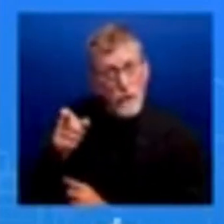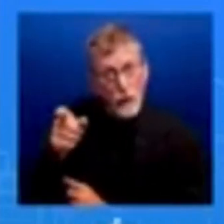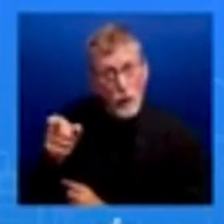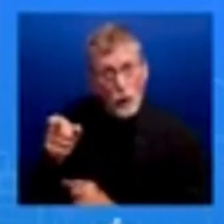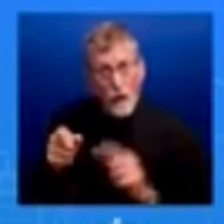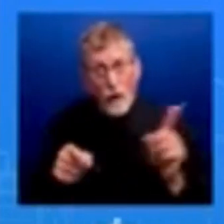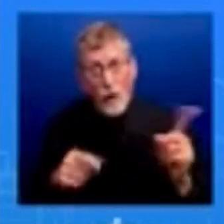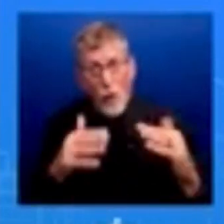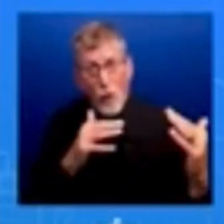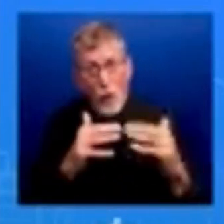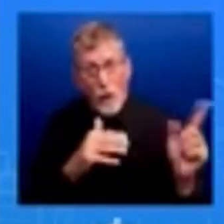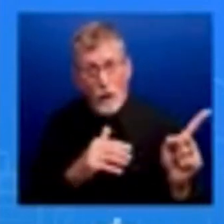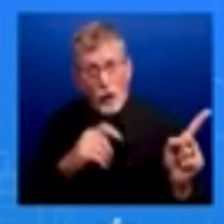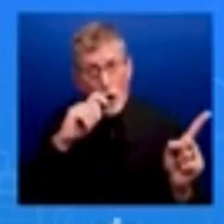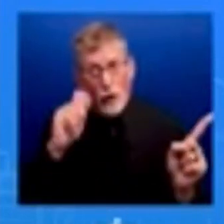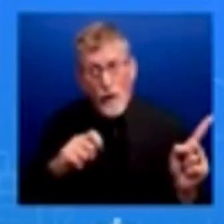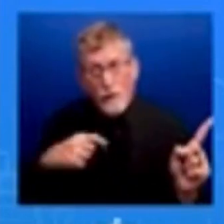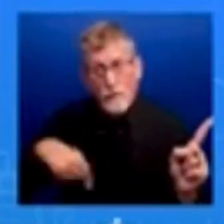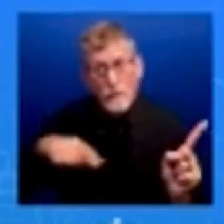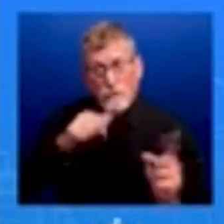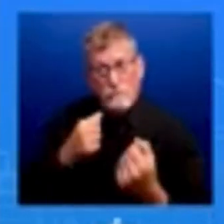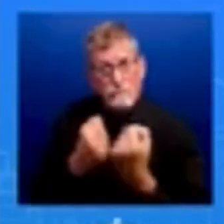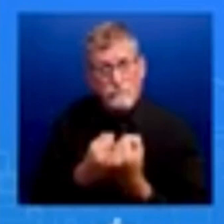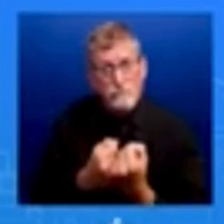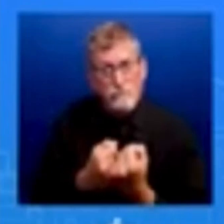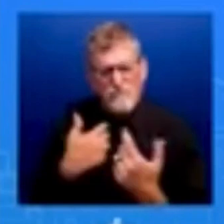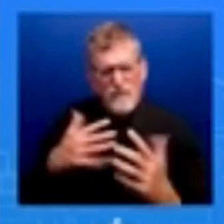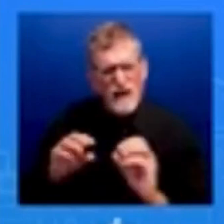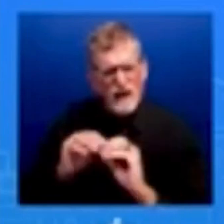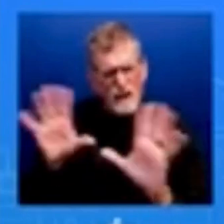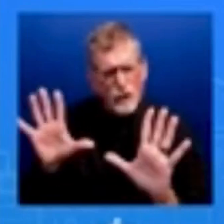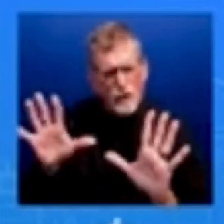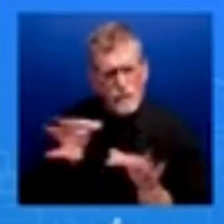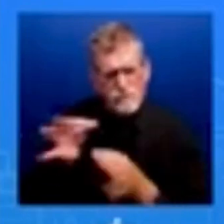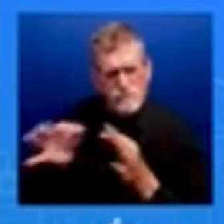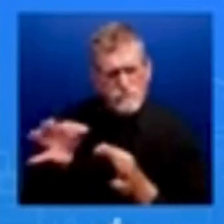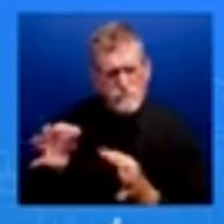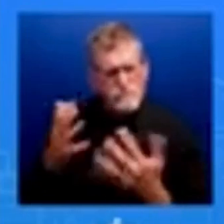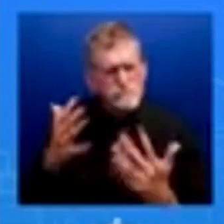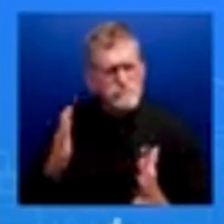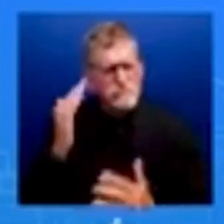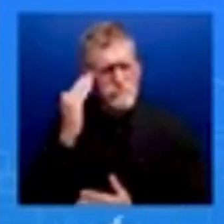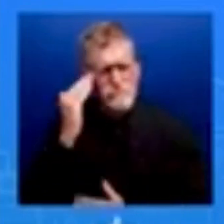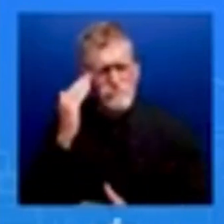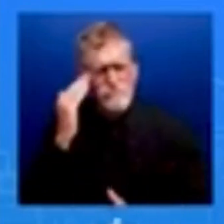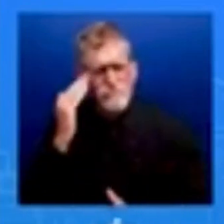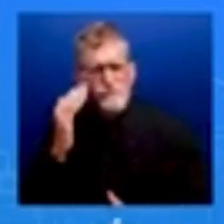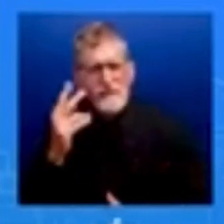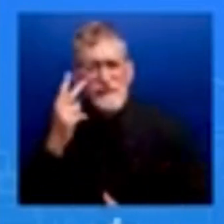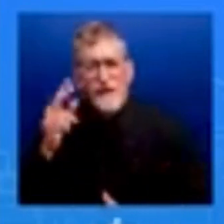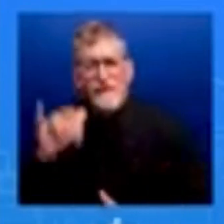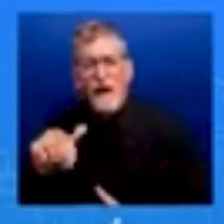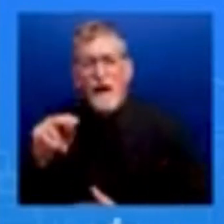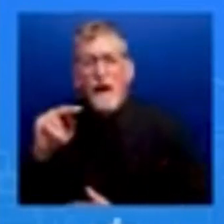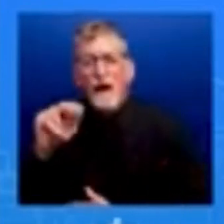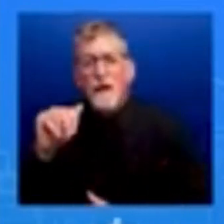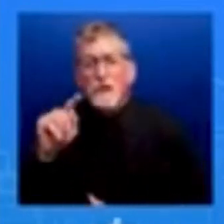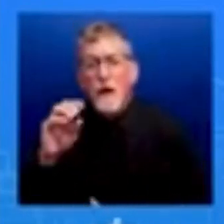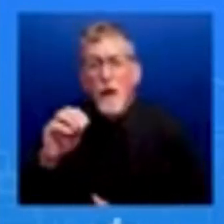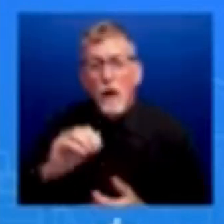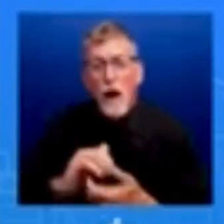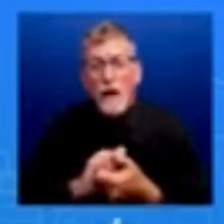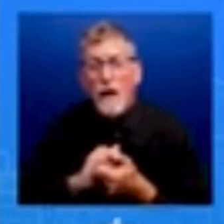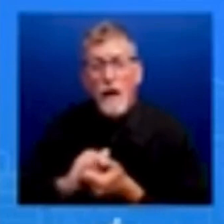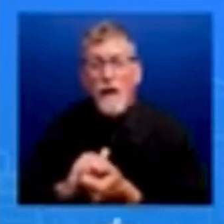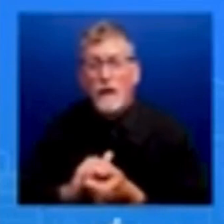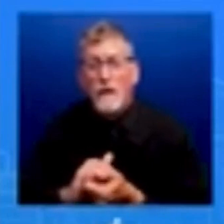been very clear about that. And you've seen that in the alliance, the NATO alliance being stronger than it's ever been before. You've seen this leadership of